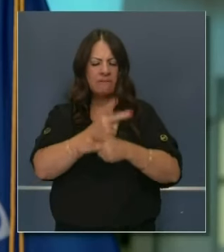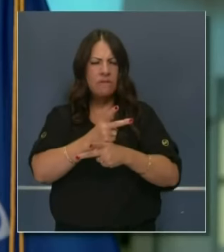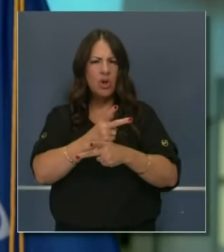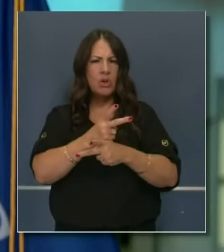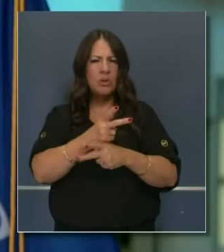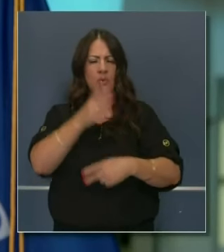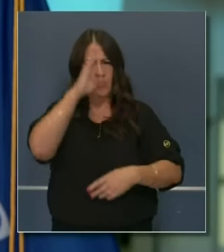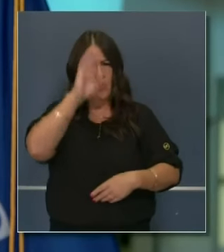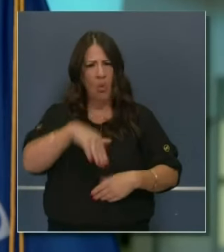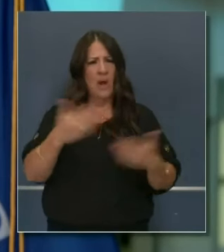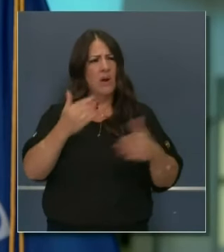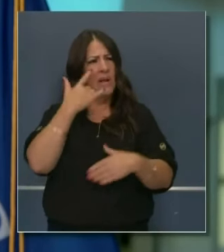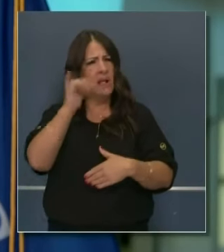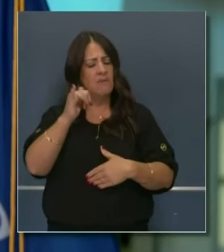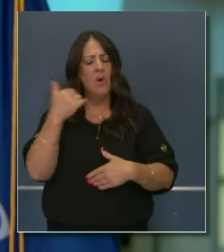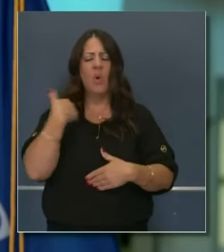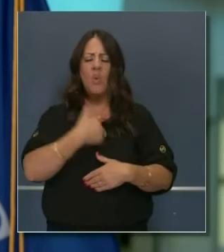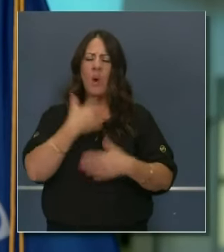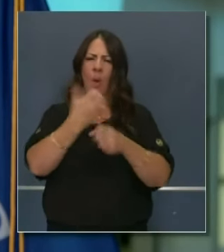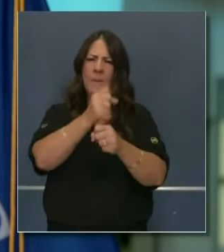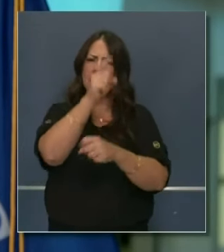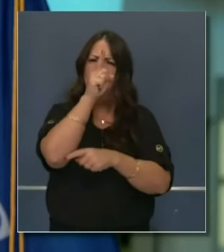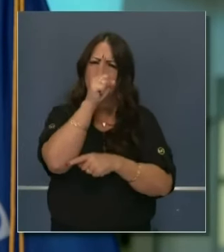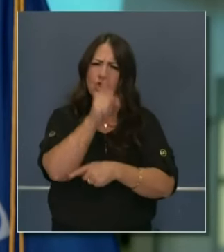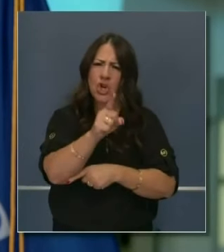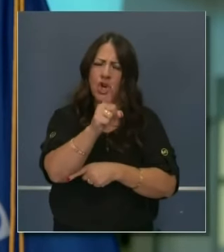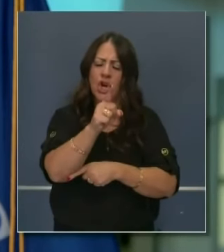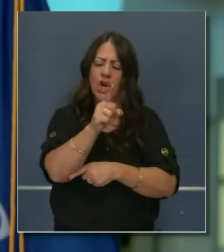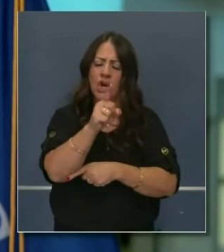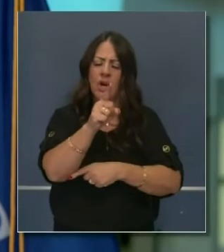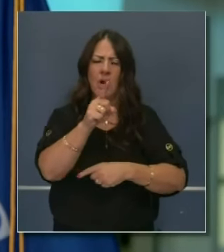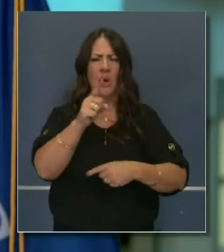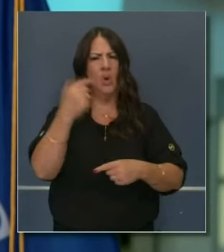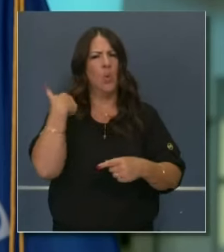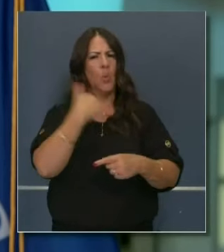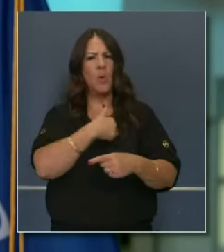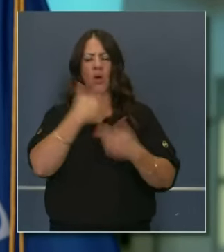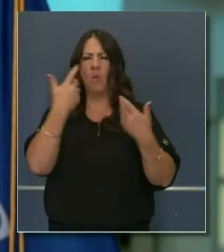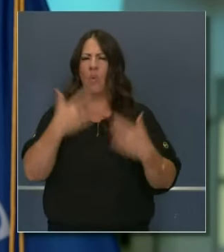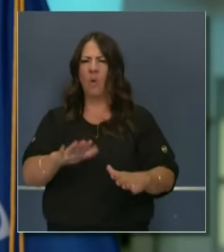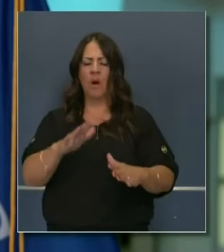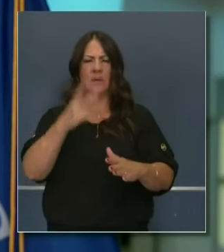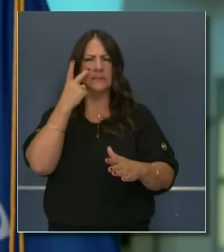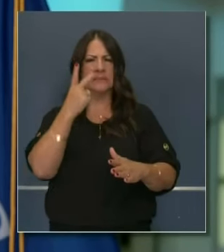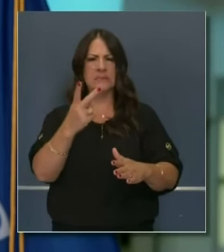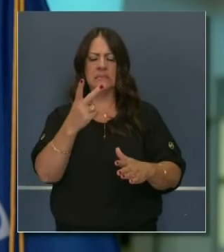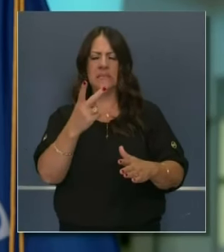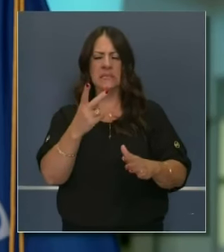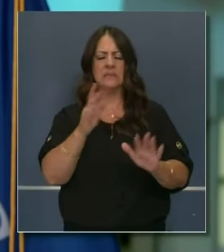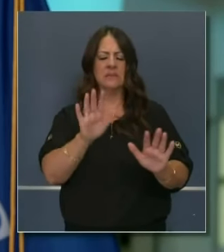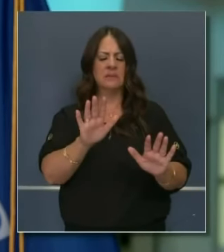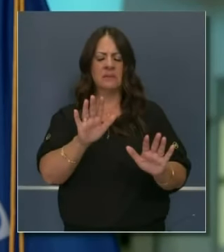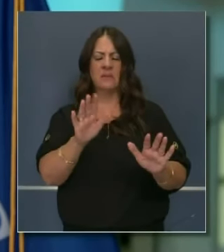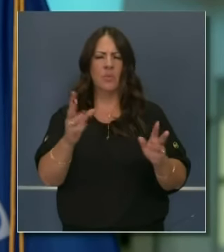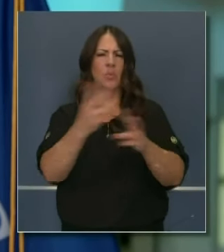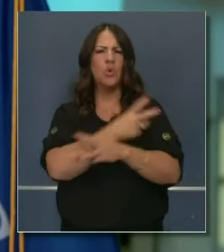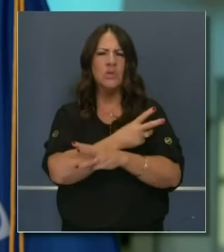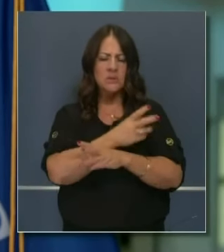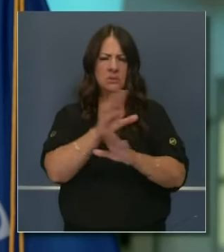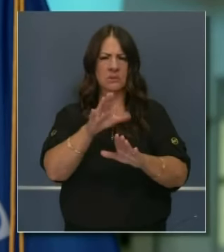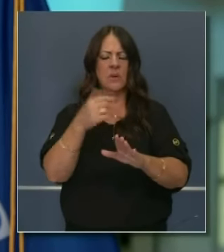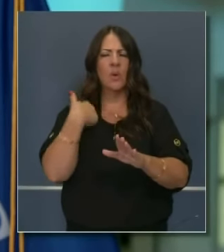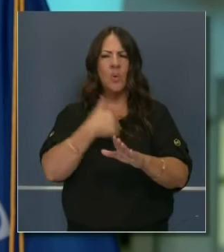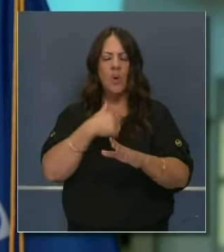to do, and that is to make sure that we have a redundancy and we maintain